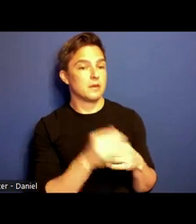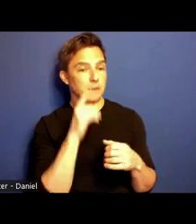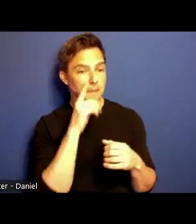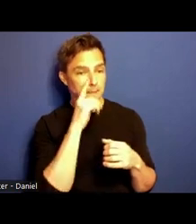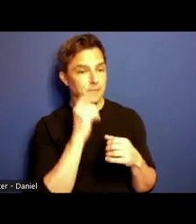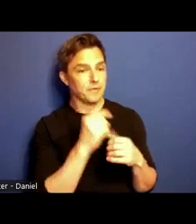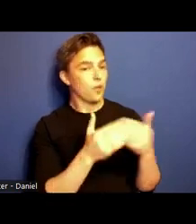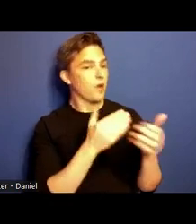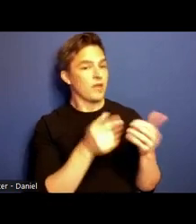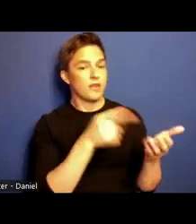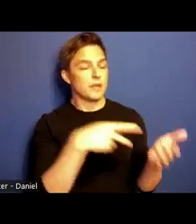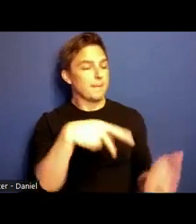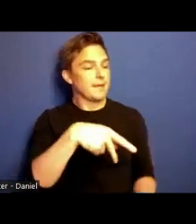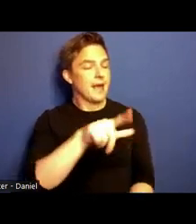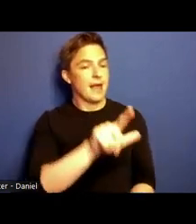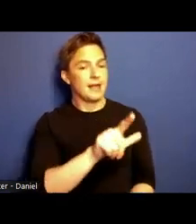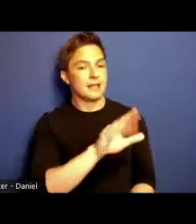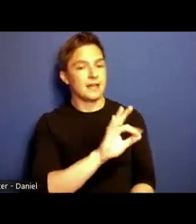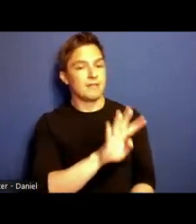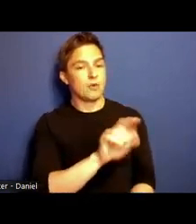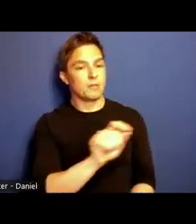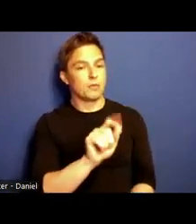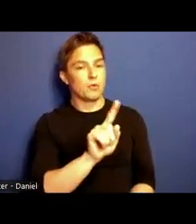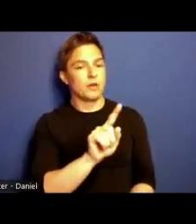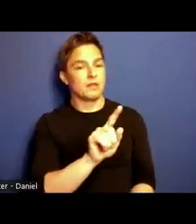whether there was a PL 94-142,